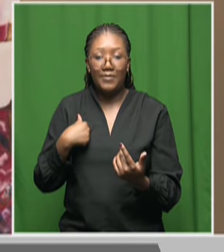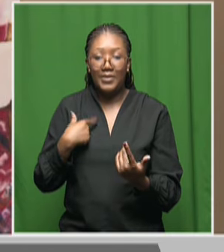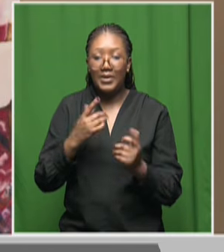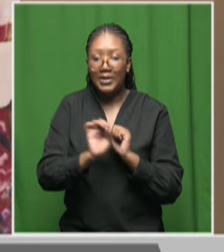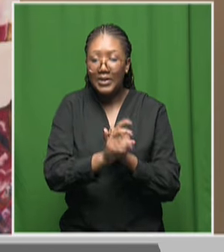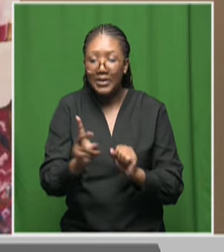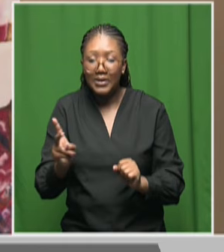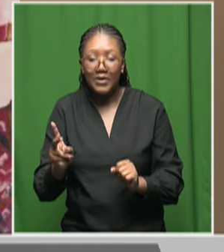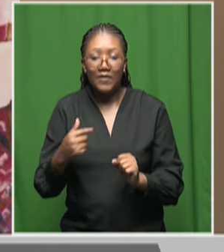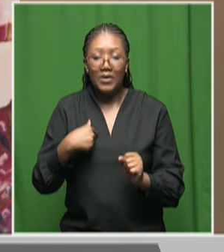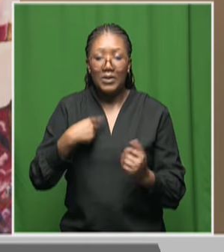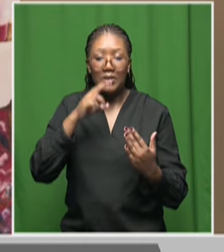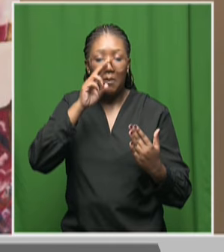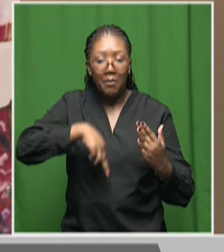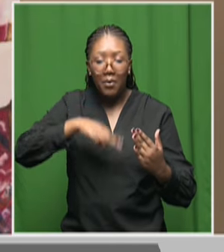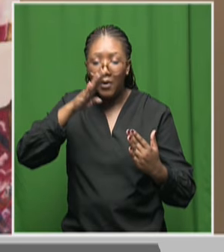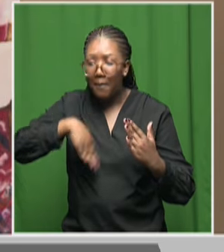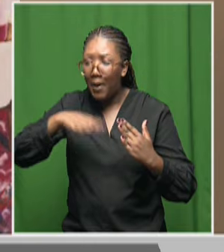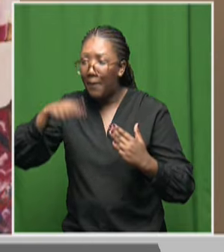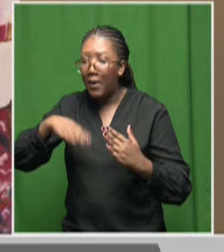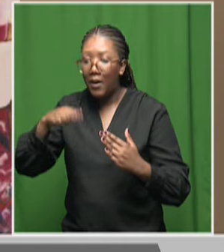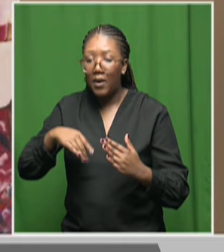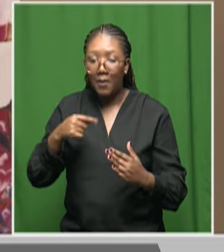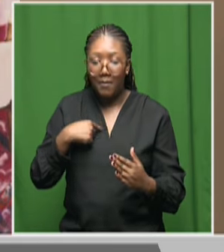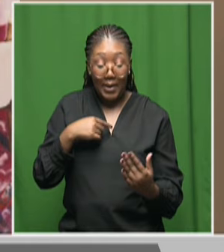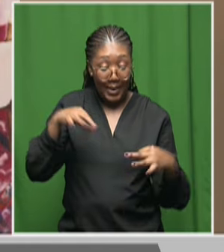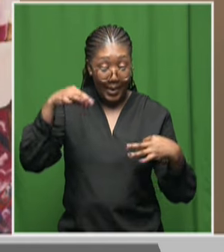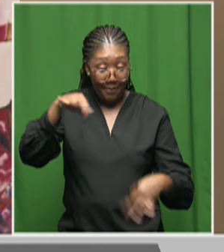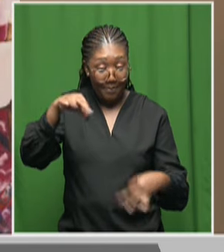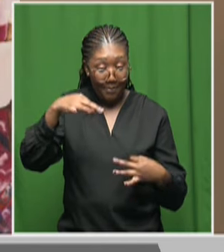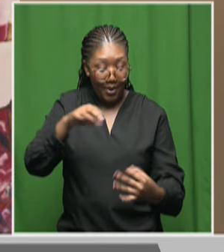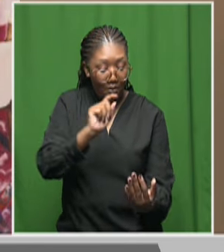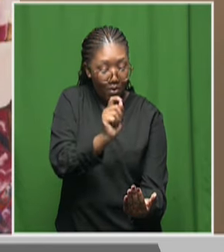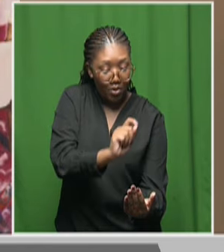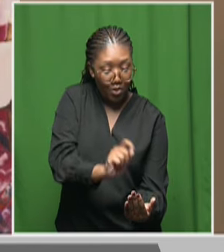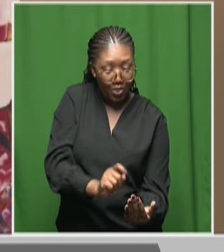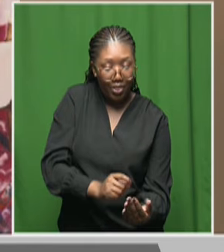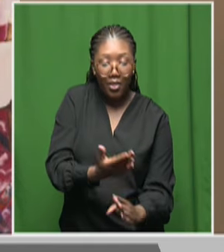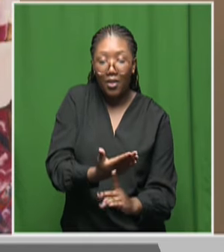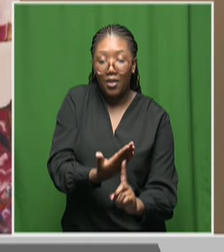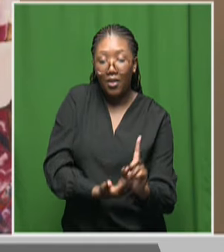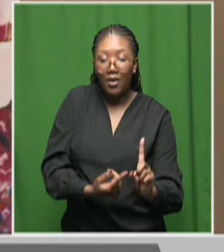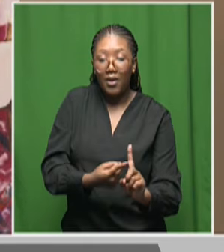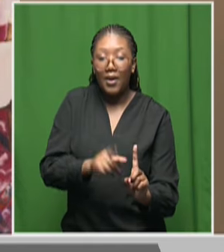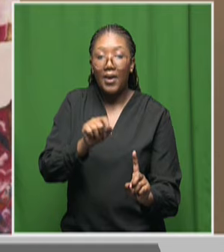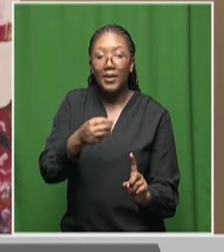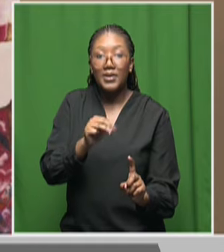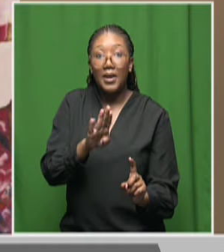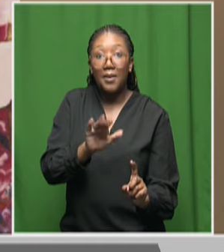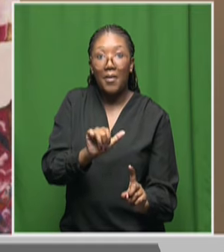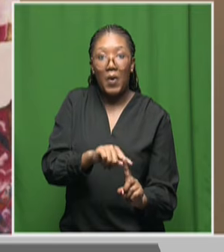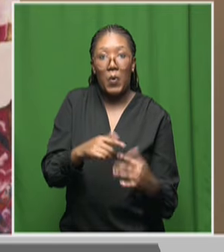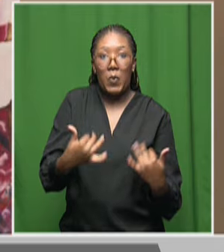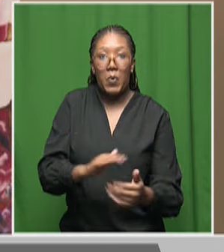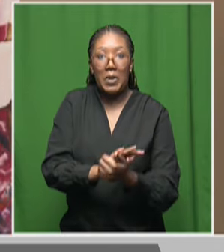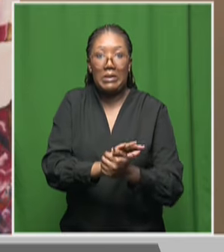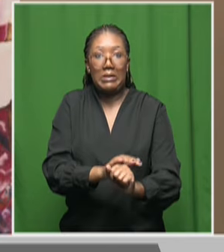graphite drawings, fantastic ballpoint pen on paper drawing by Themba Mkanjeli, which is a